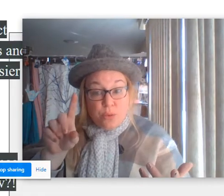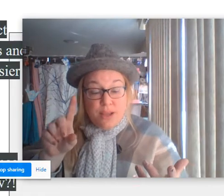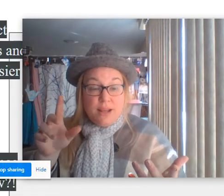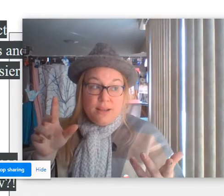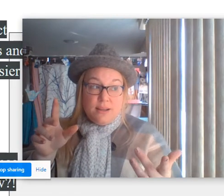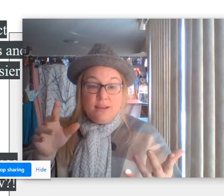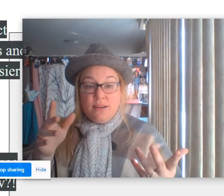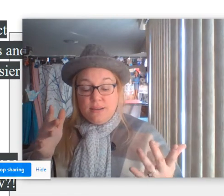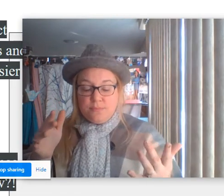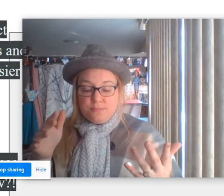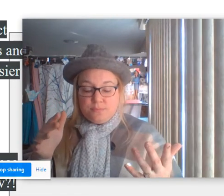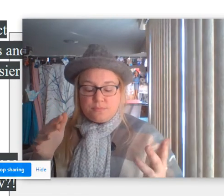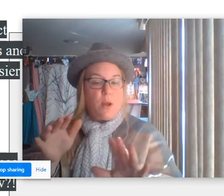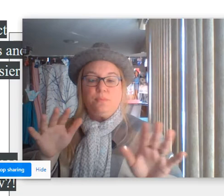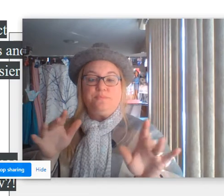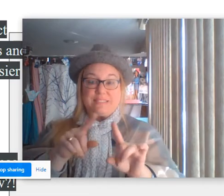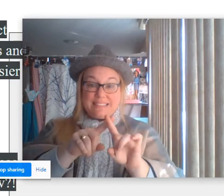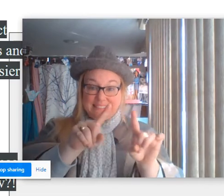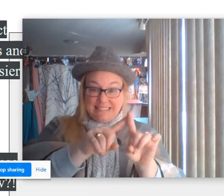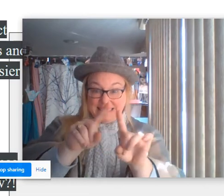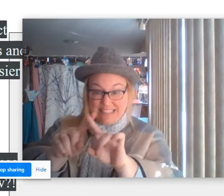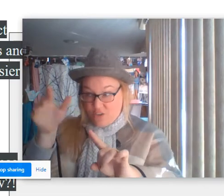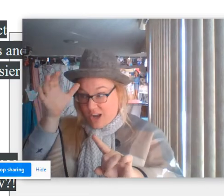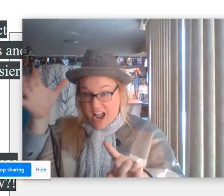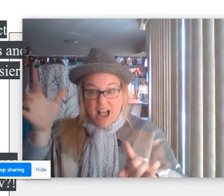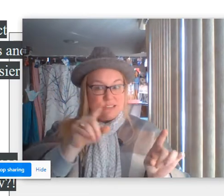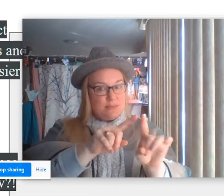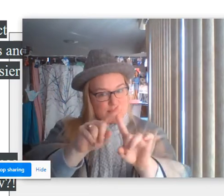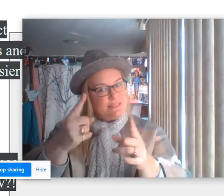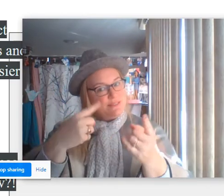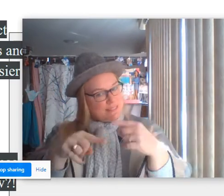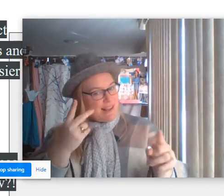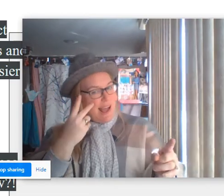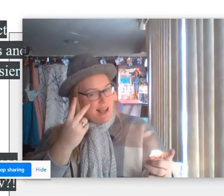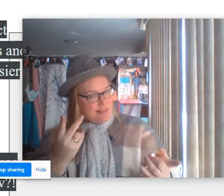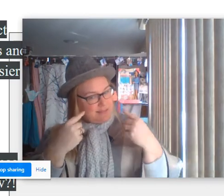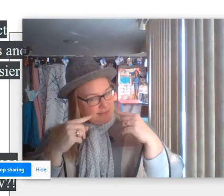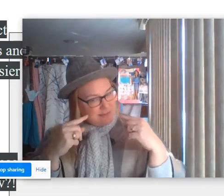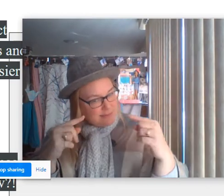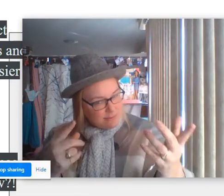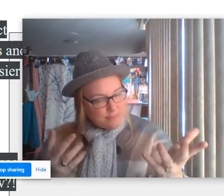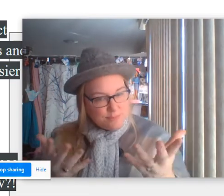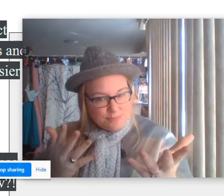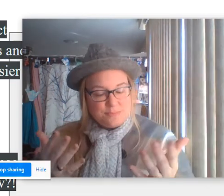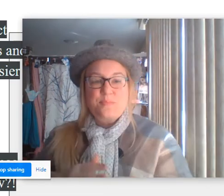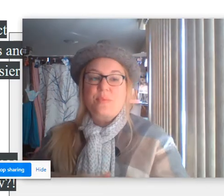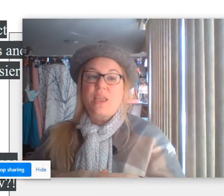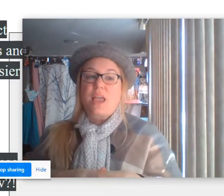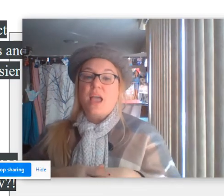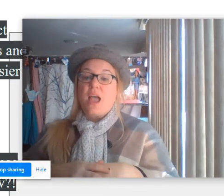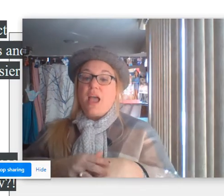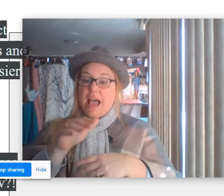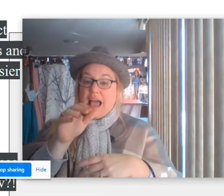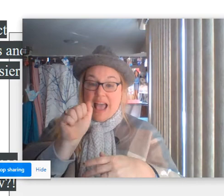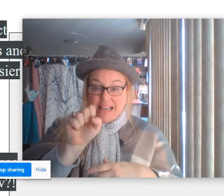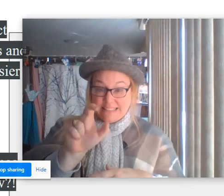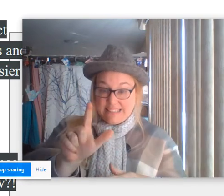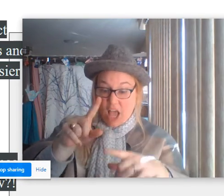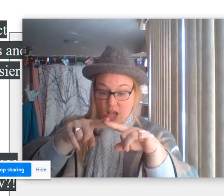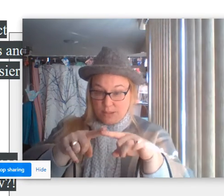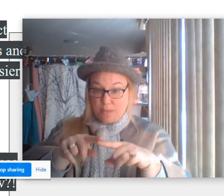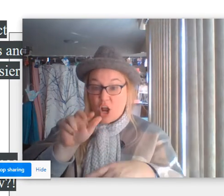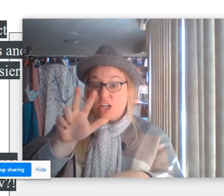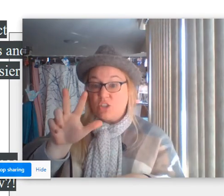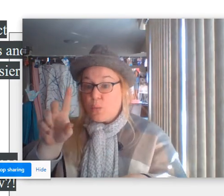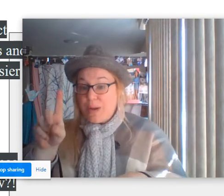different concepts, different signs. See how that works, y'all? Okay, so sign also relies on three-dimensional space. It is